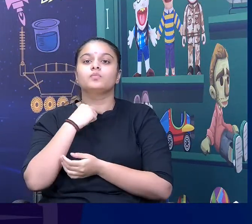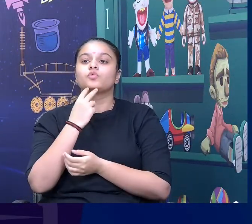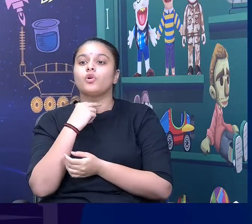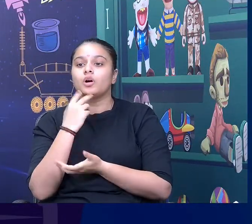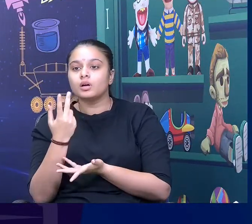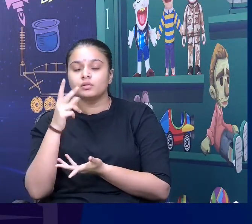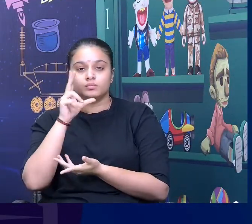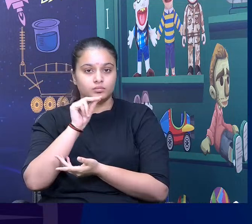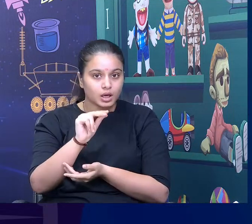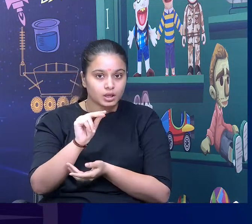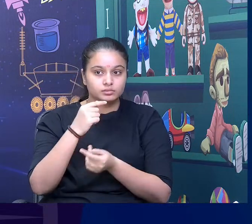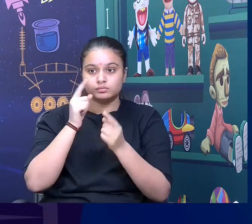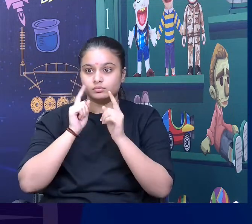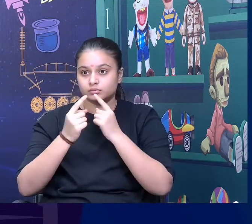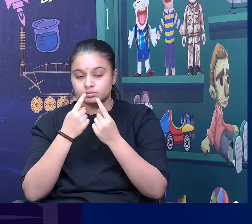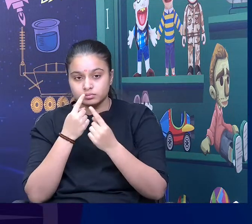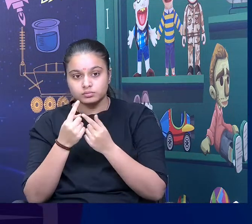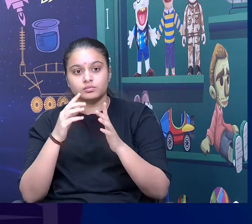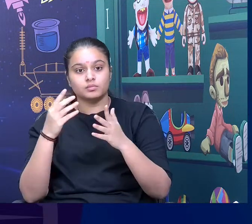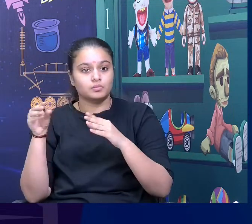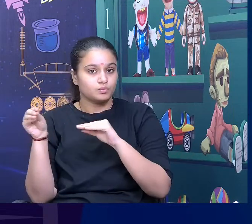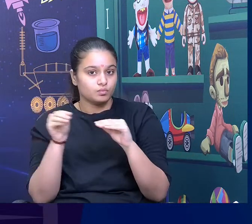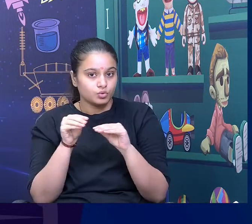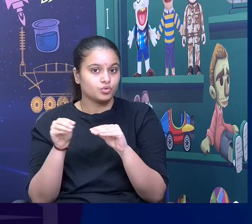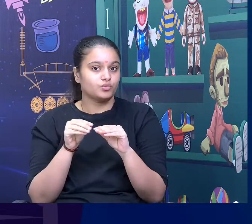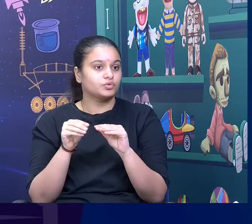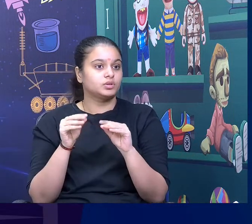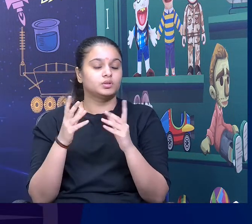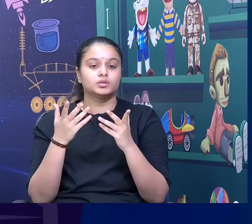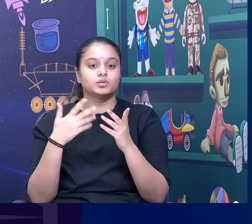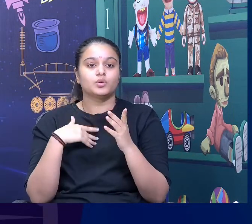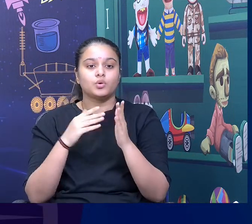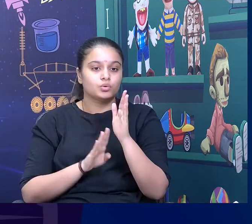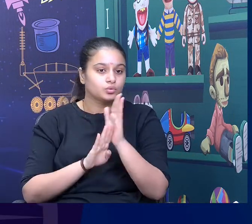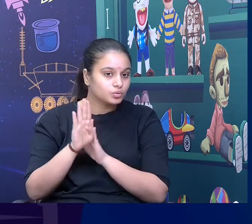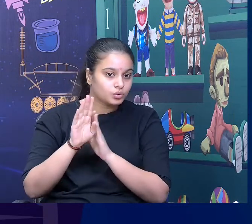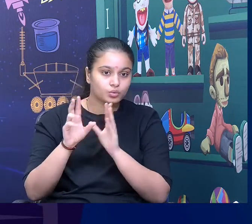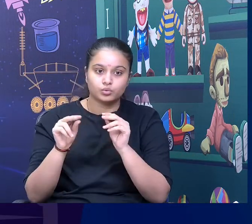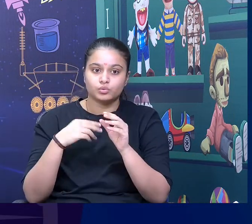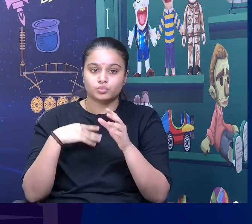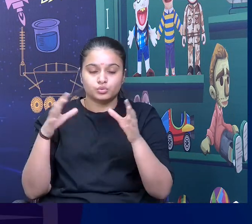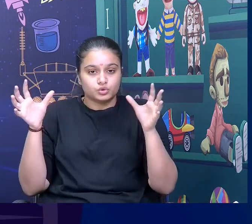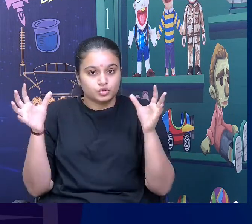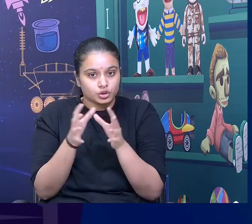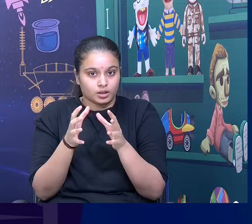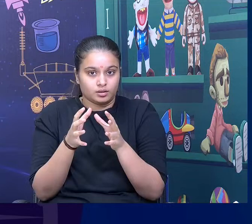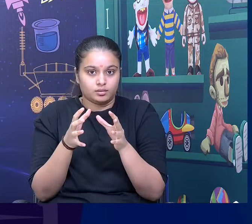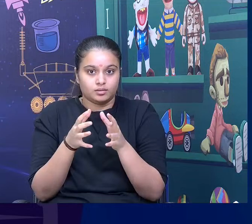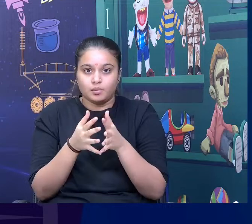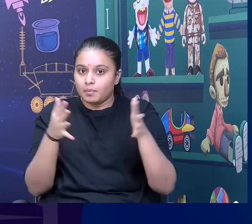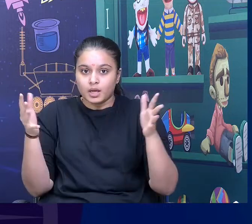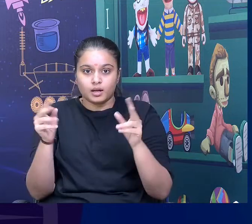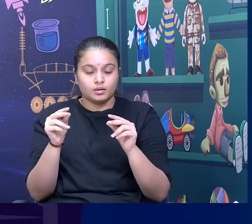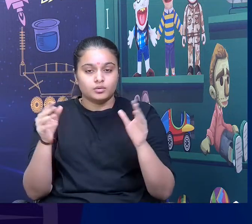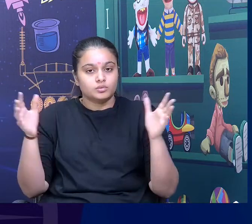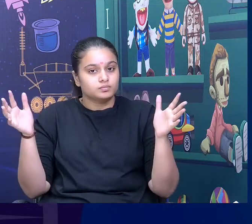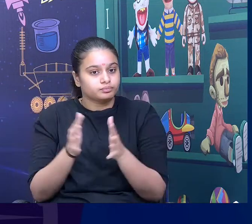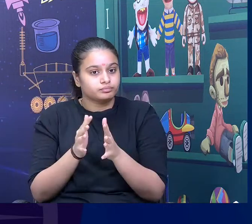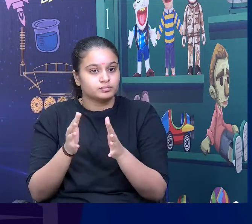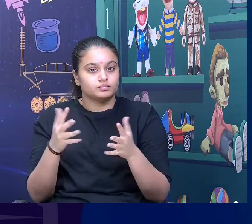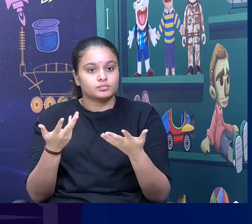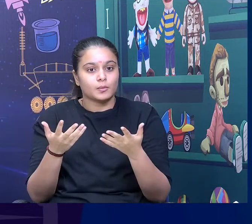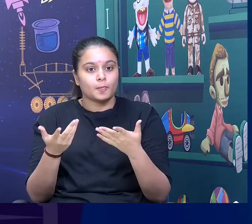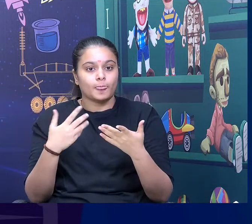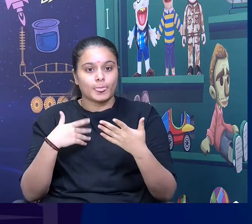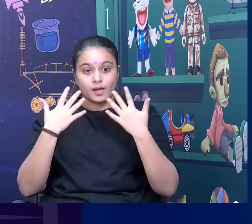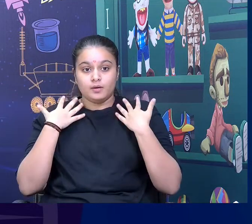cannot move, your body doesn't grow, it begins to shrink. And when we say paralysis, it's almost